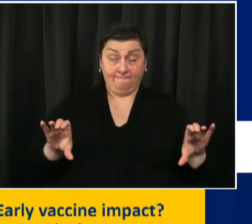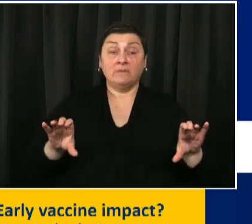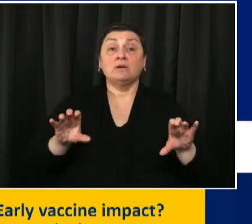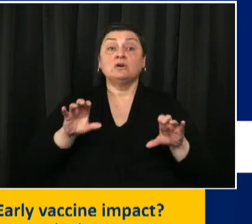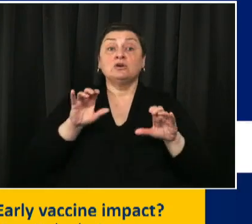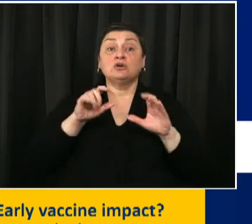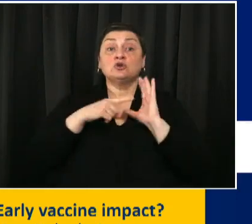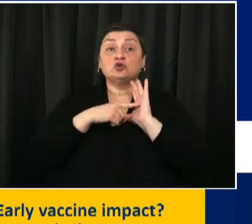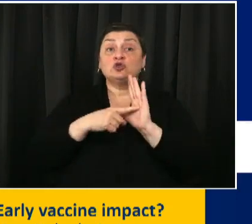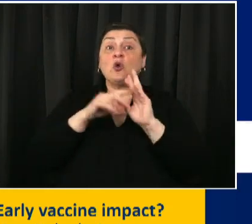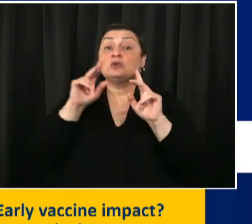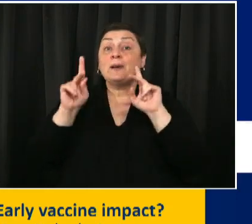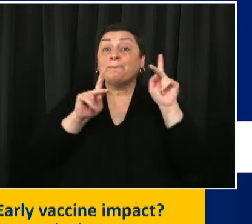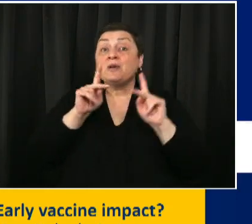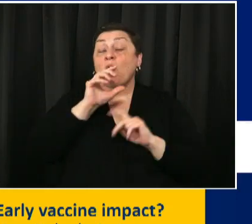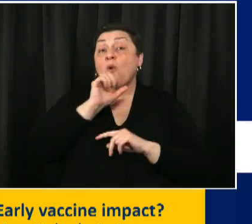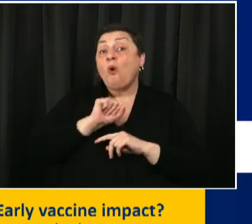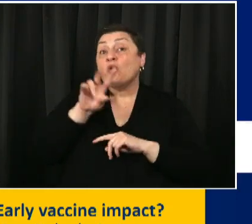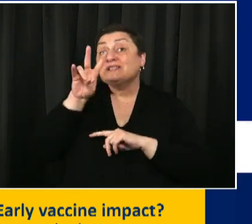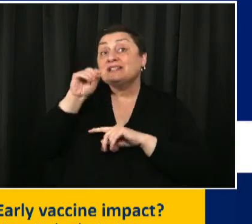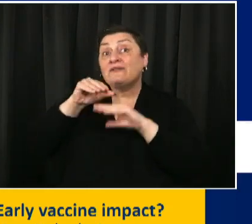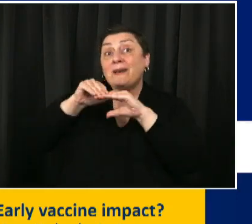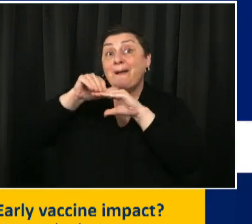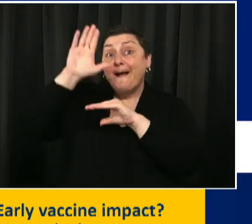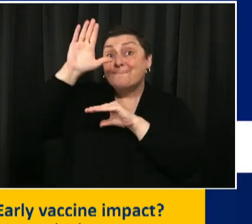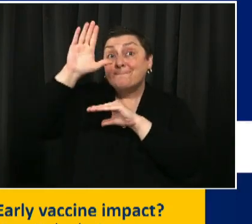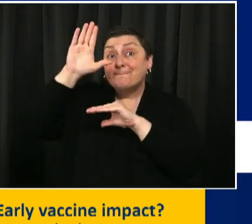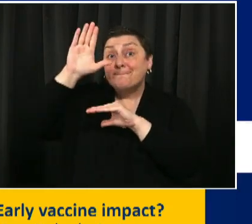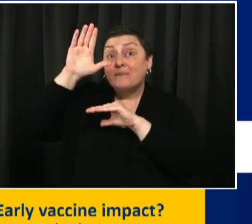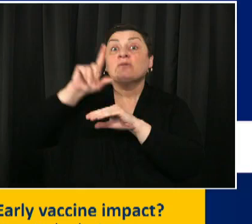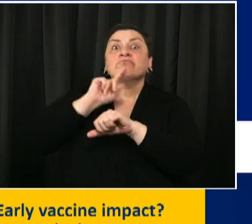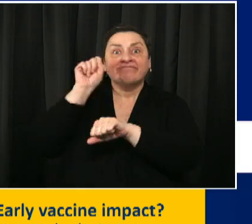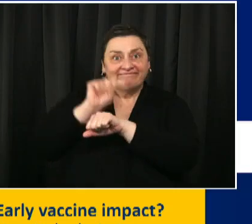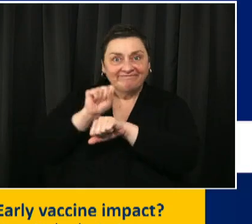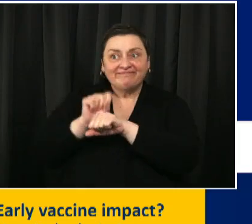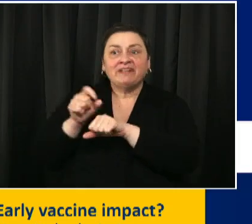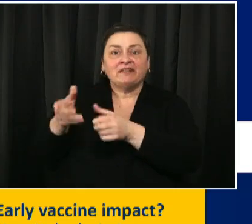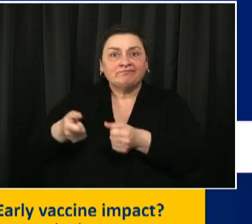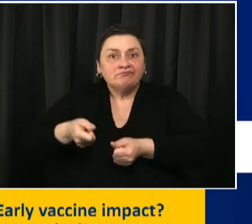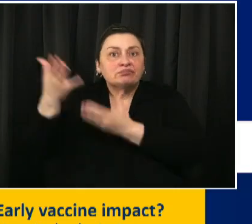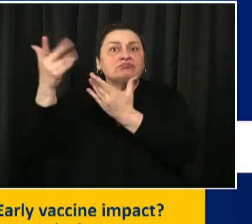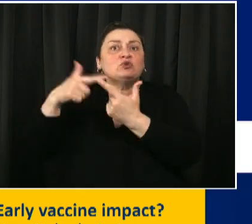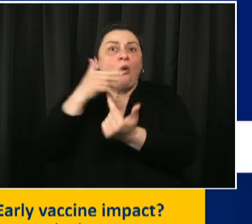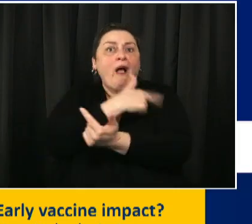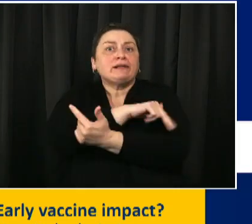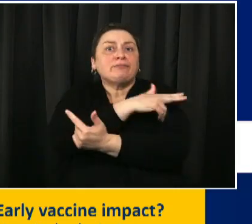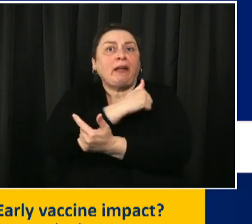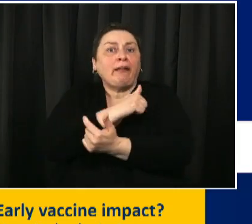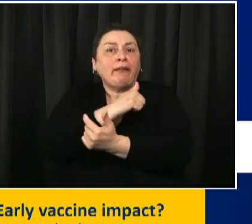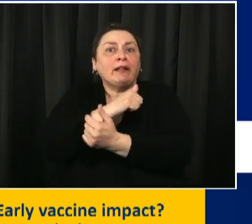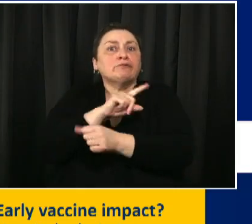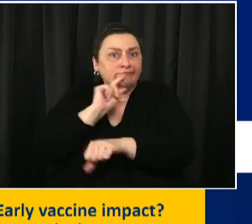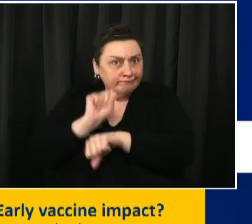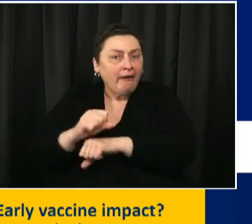of those who are 70 plus in the hospital with COVID-19. notice the downturn in that